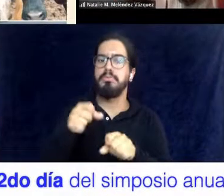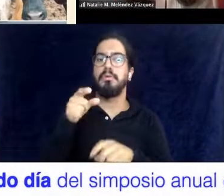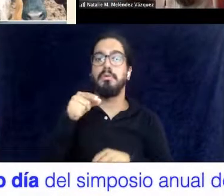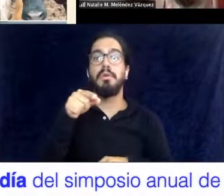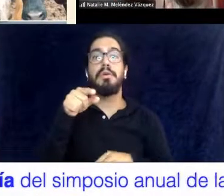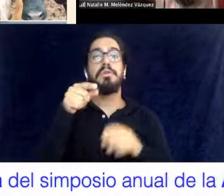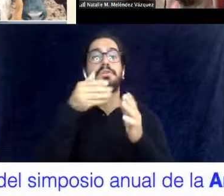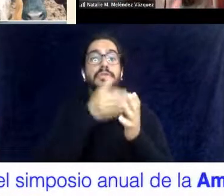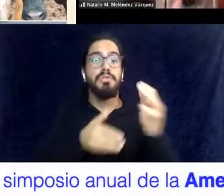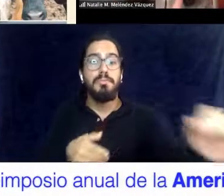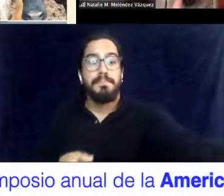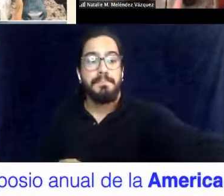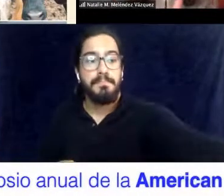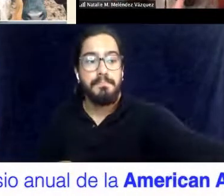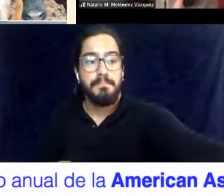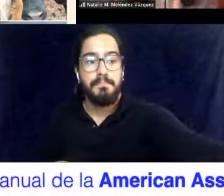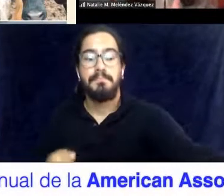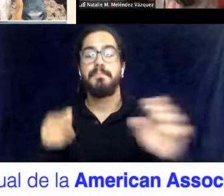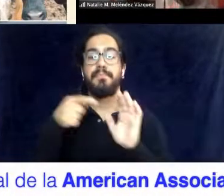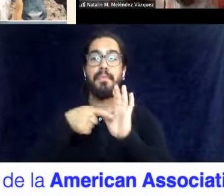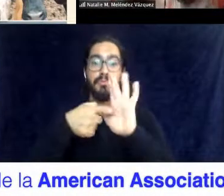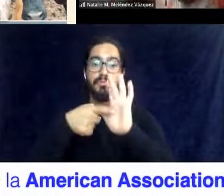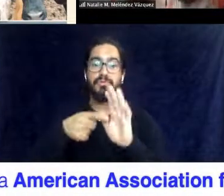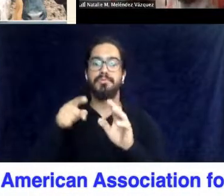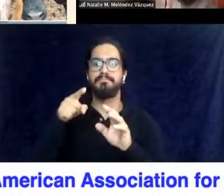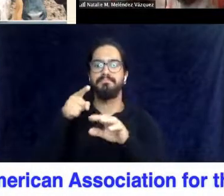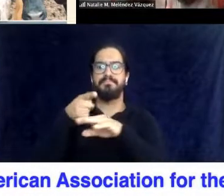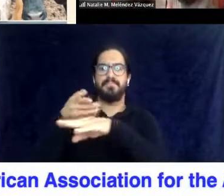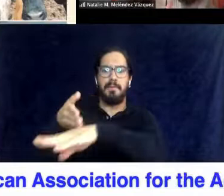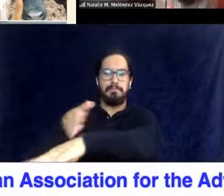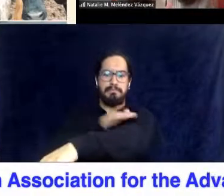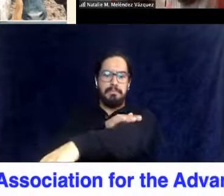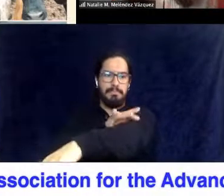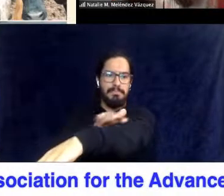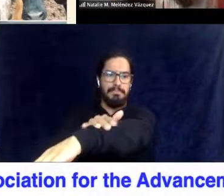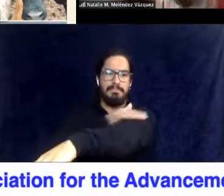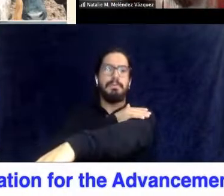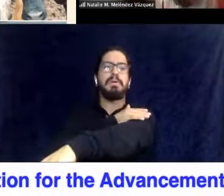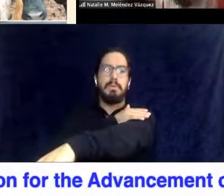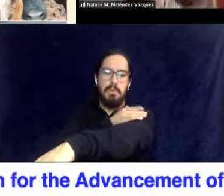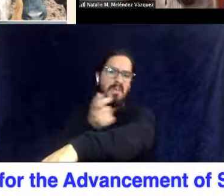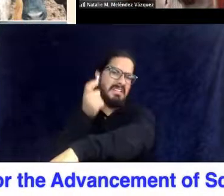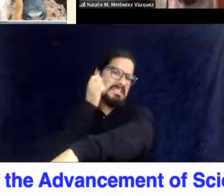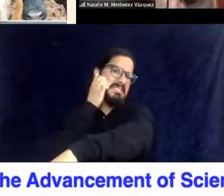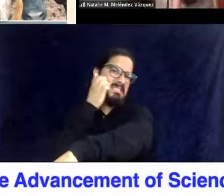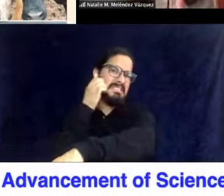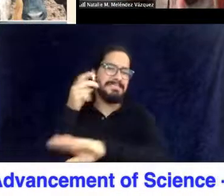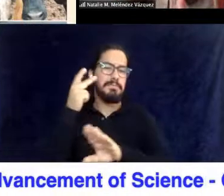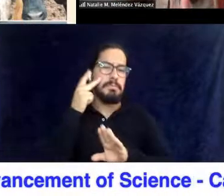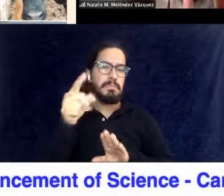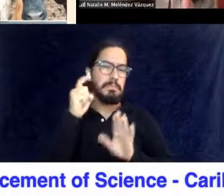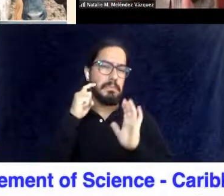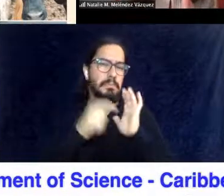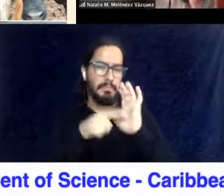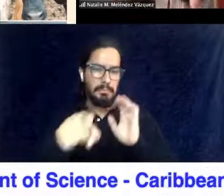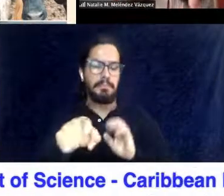sleek, and most glossy coat, which can be observed in panel C of the picture, as well as a higher yield of milk production,